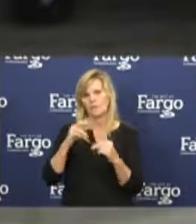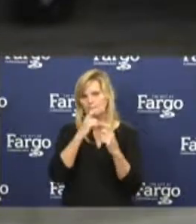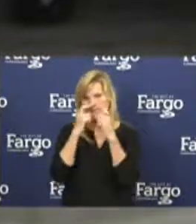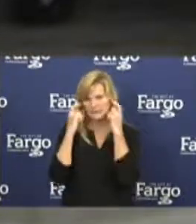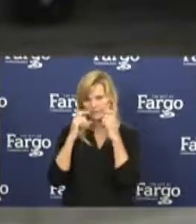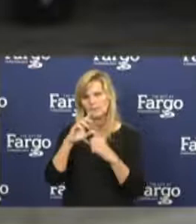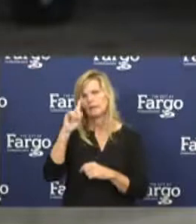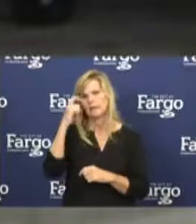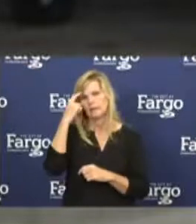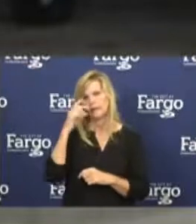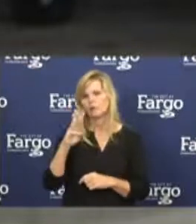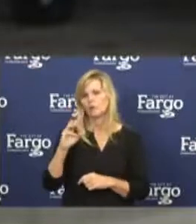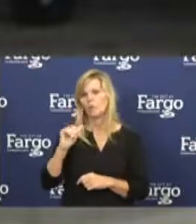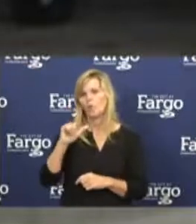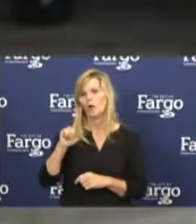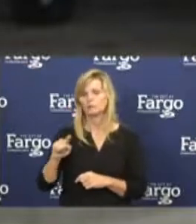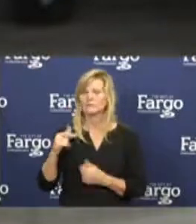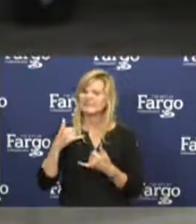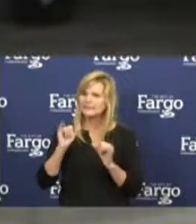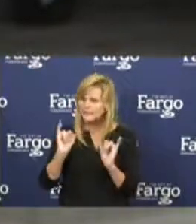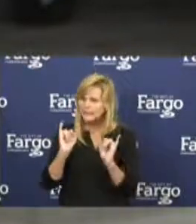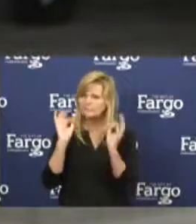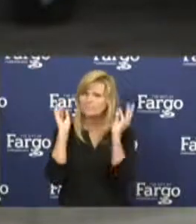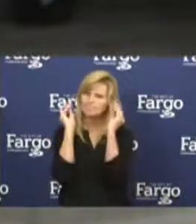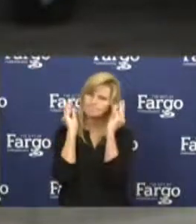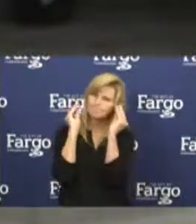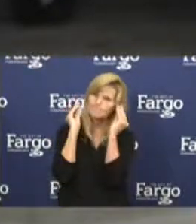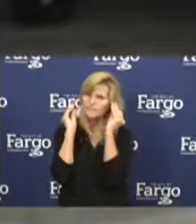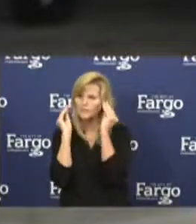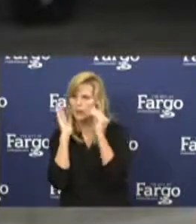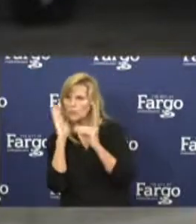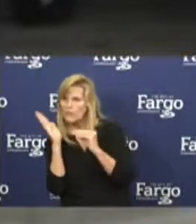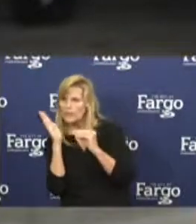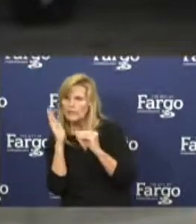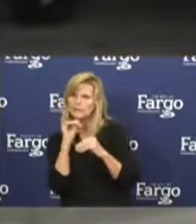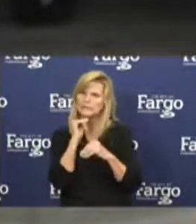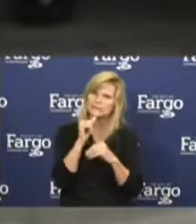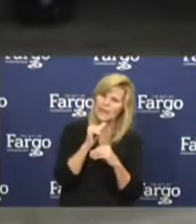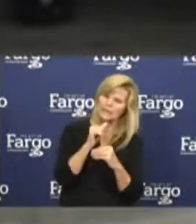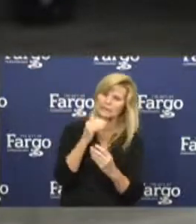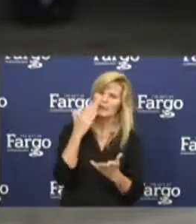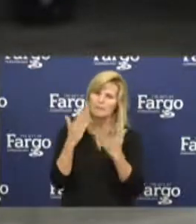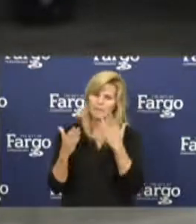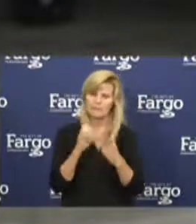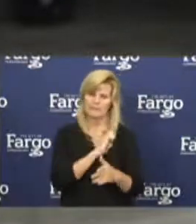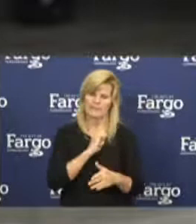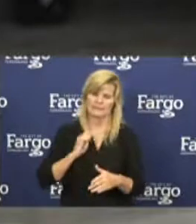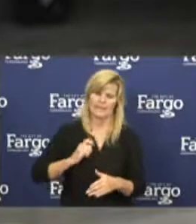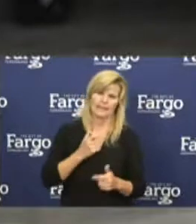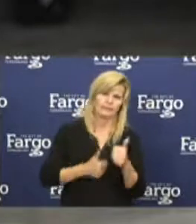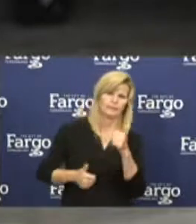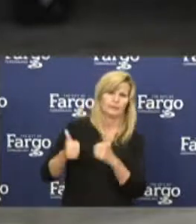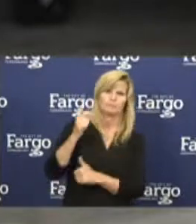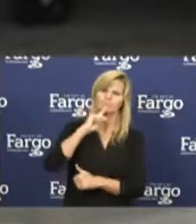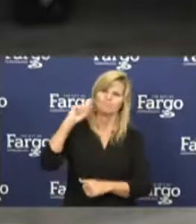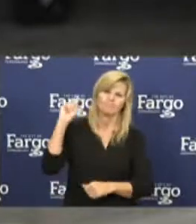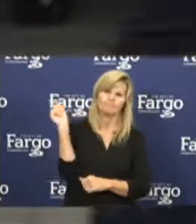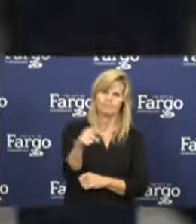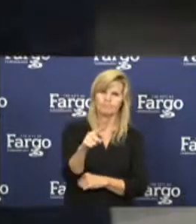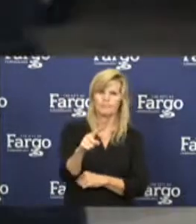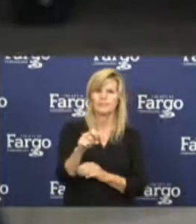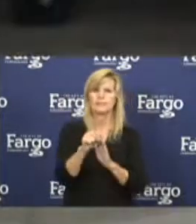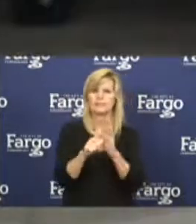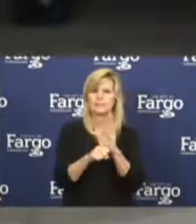Walz is still considering whether he will do a executive order requiring statewide for